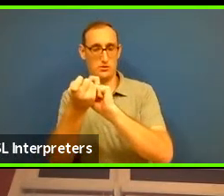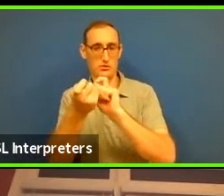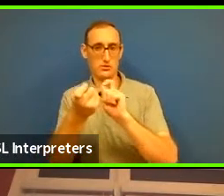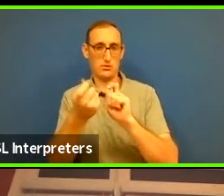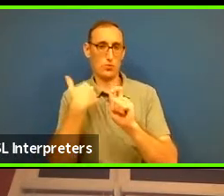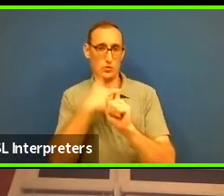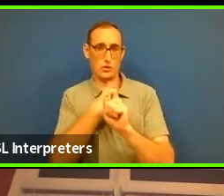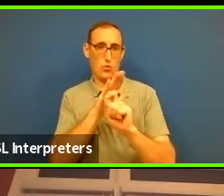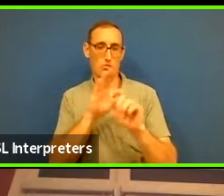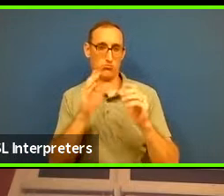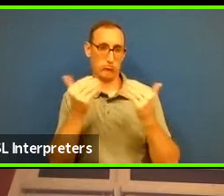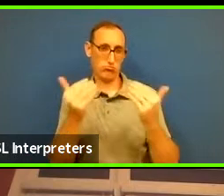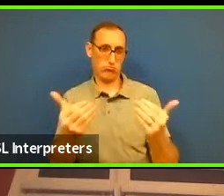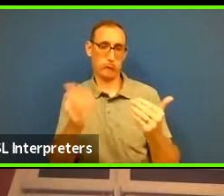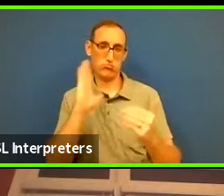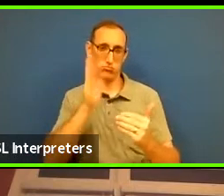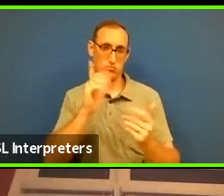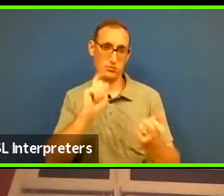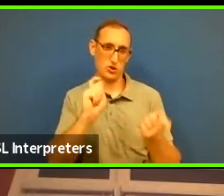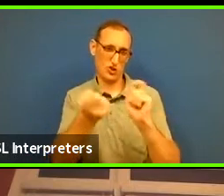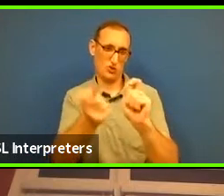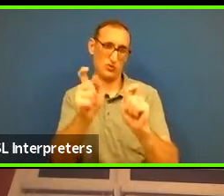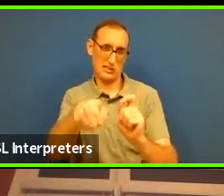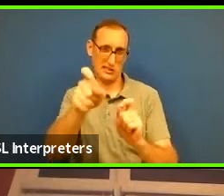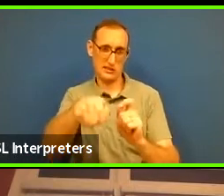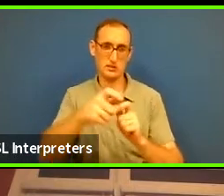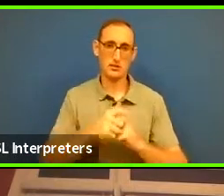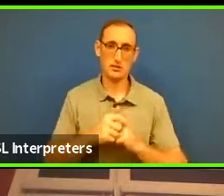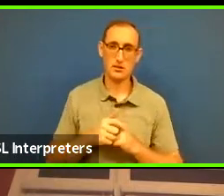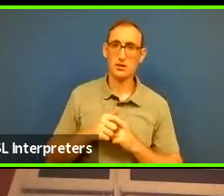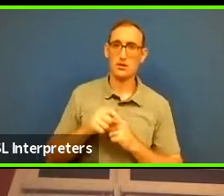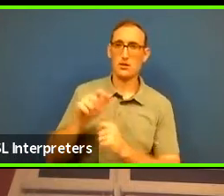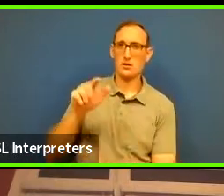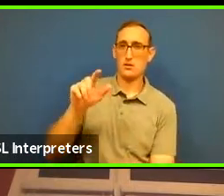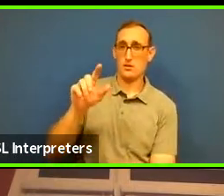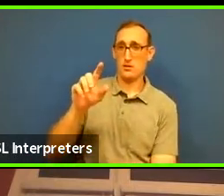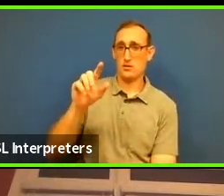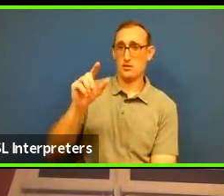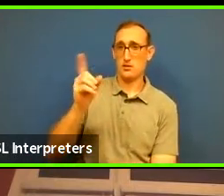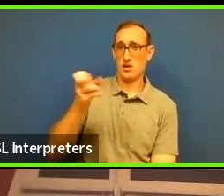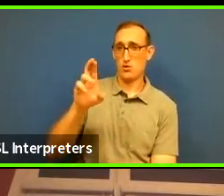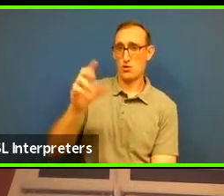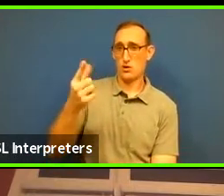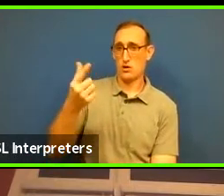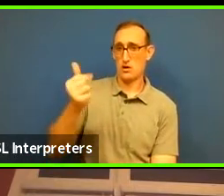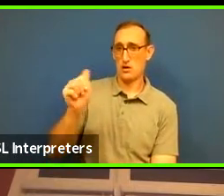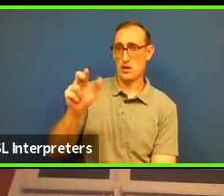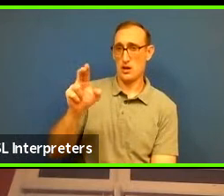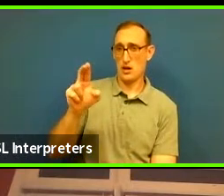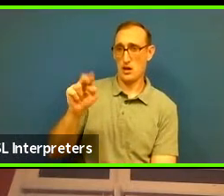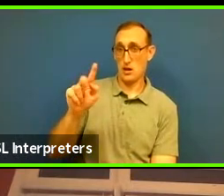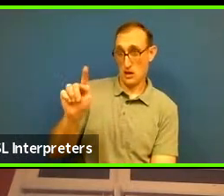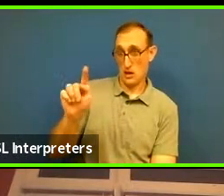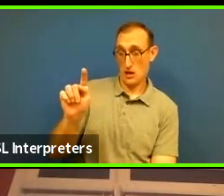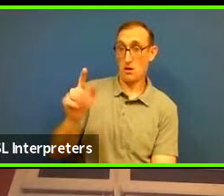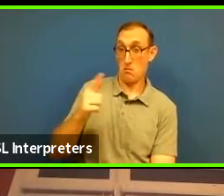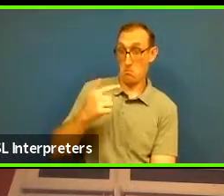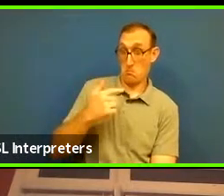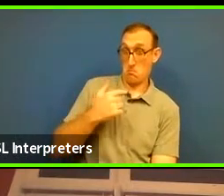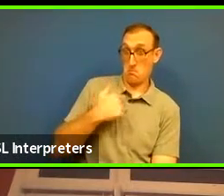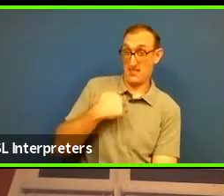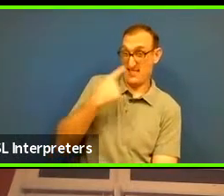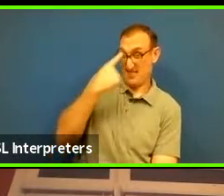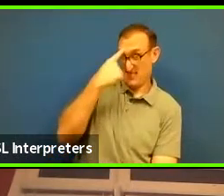And from my understanding, Dr. Thomas, if we have questions or concerns, I do want to